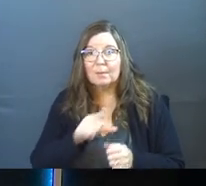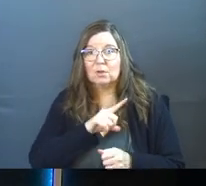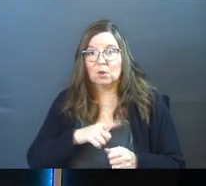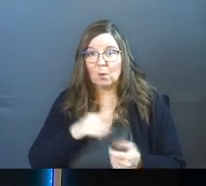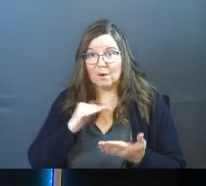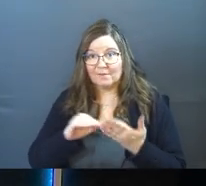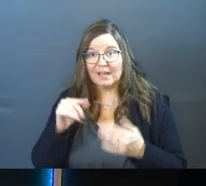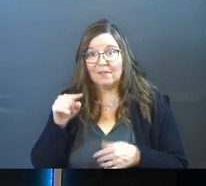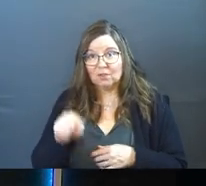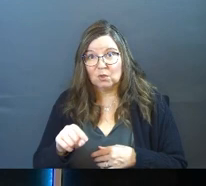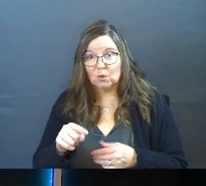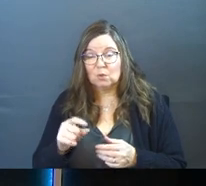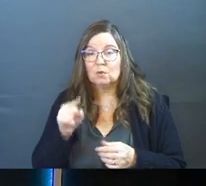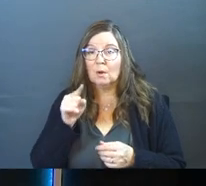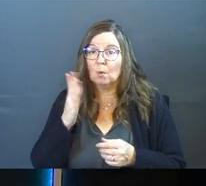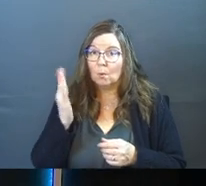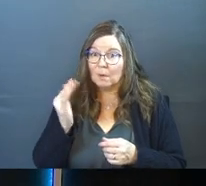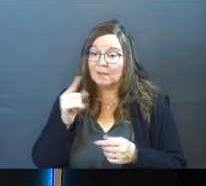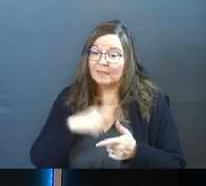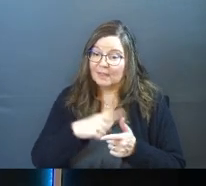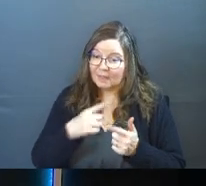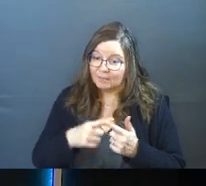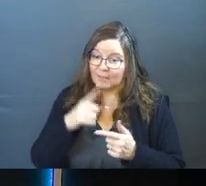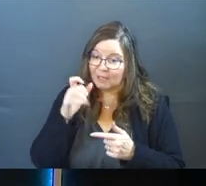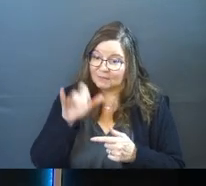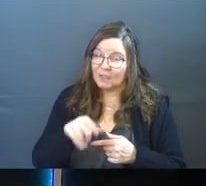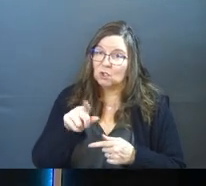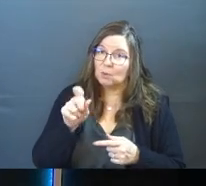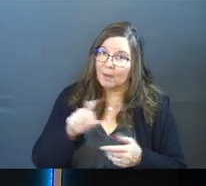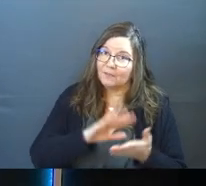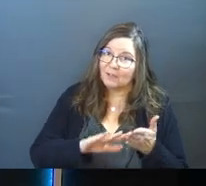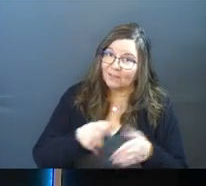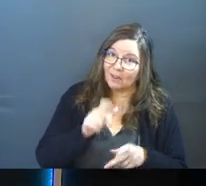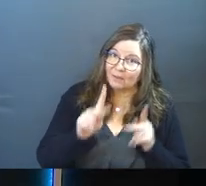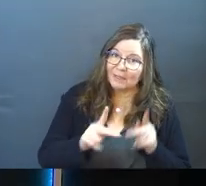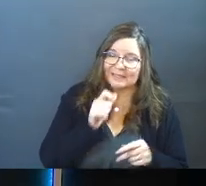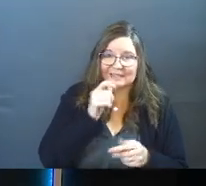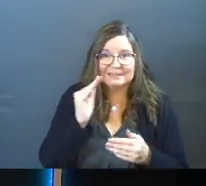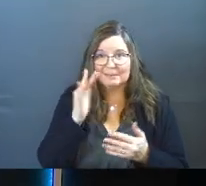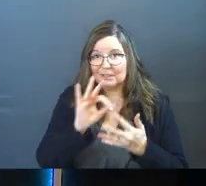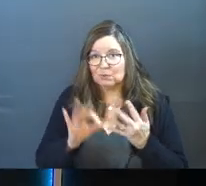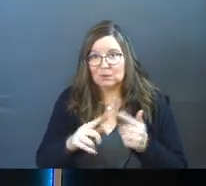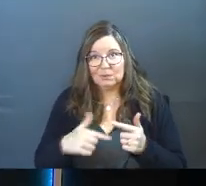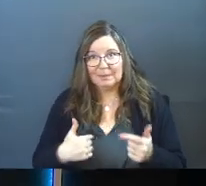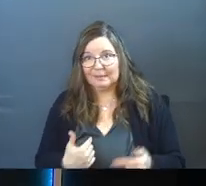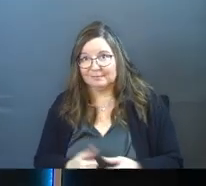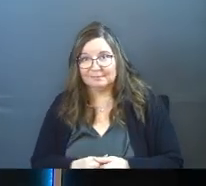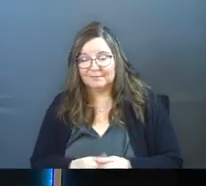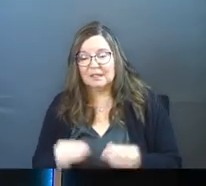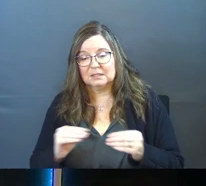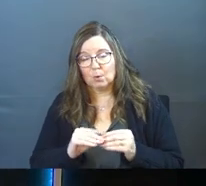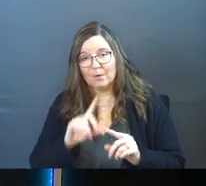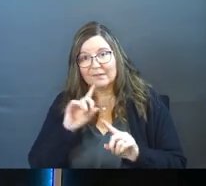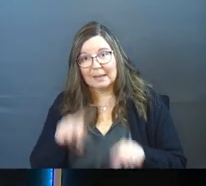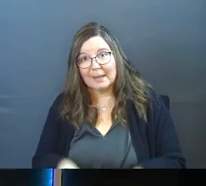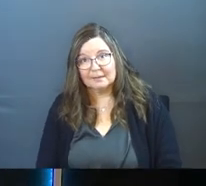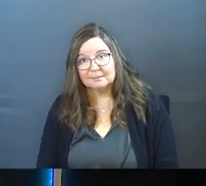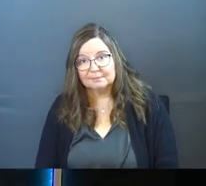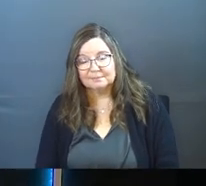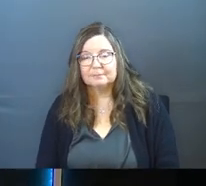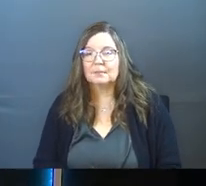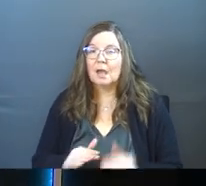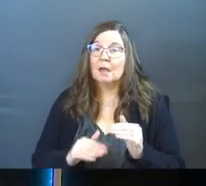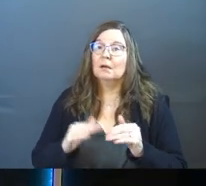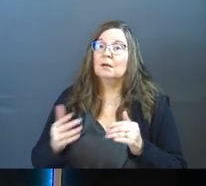Lord forgave you, so you must forgive others. Doesn't seem like a choice to me. That's more of a command.